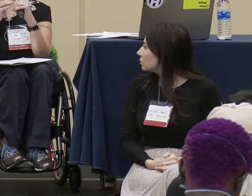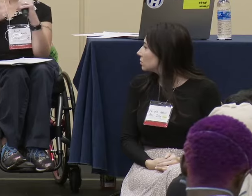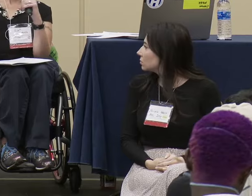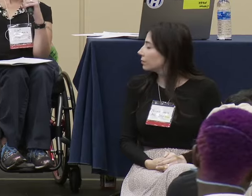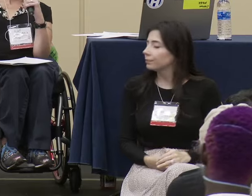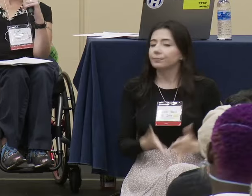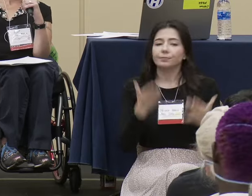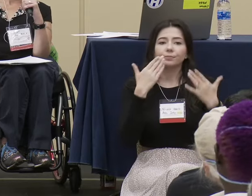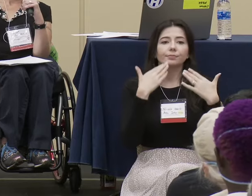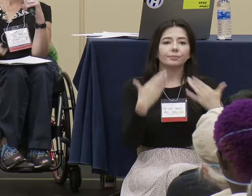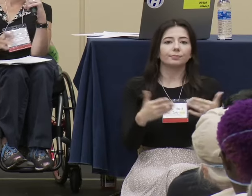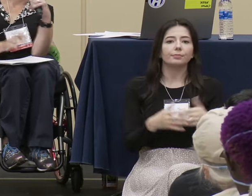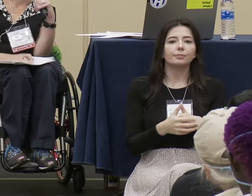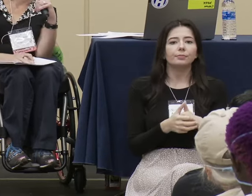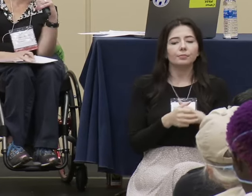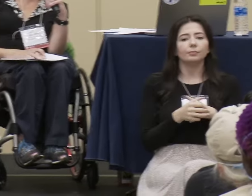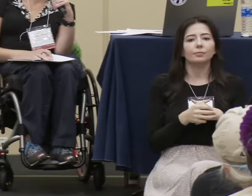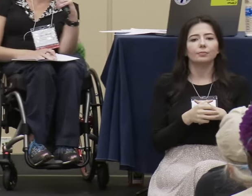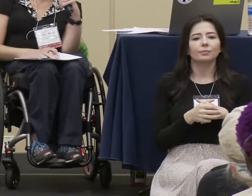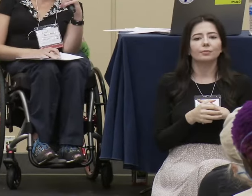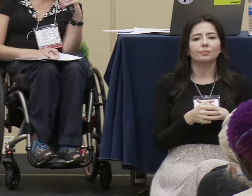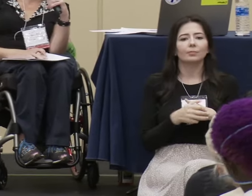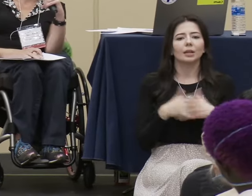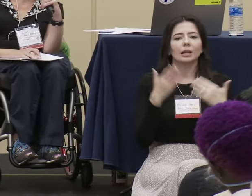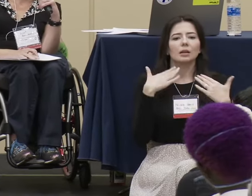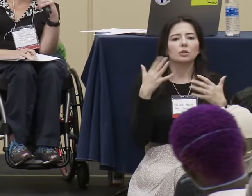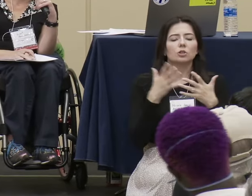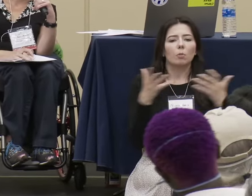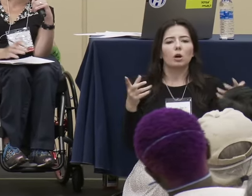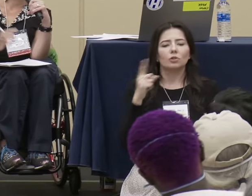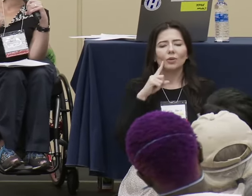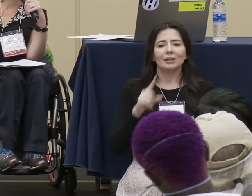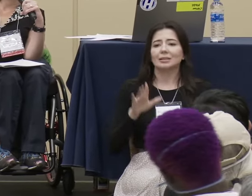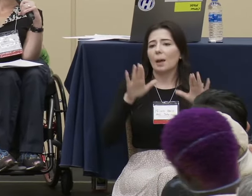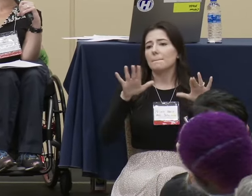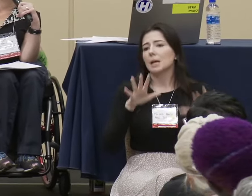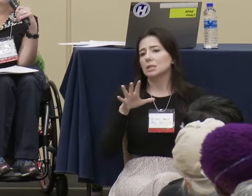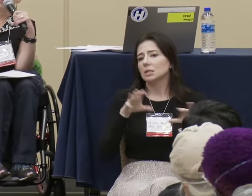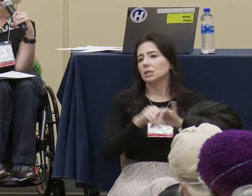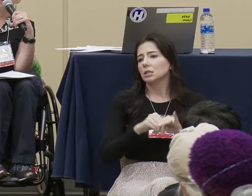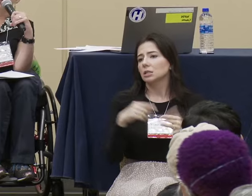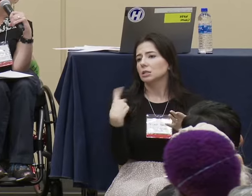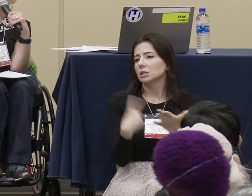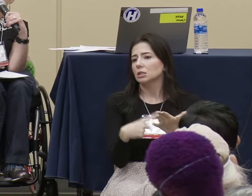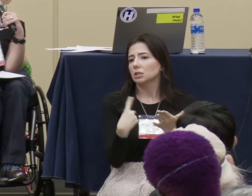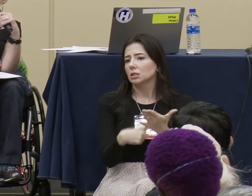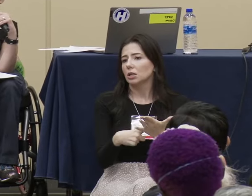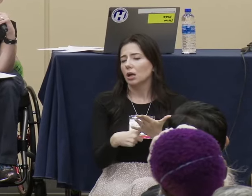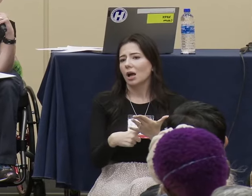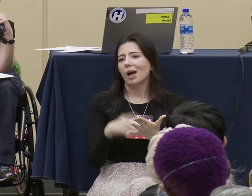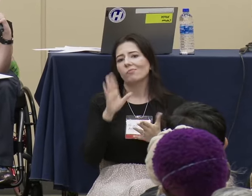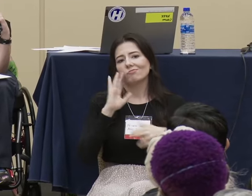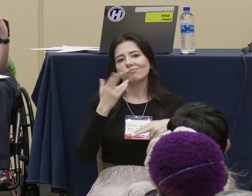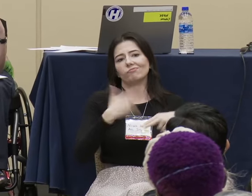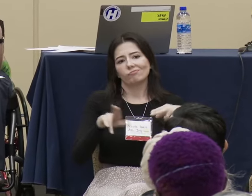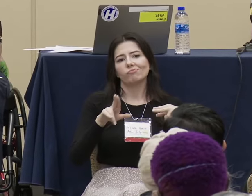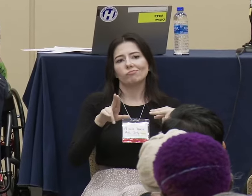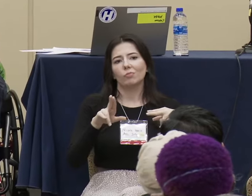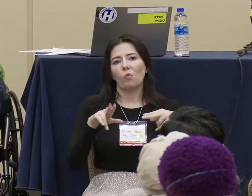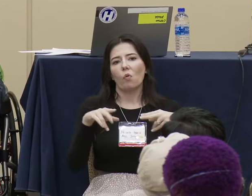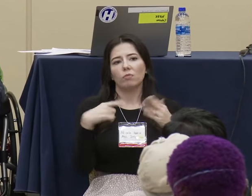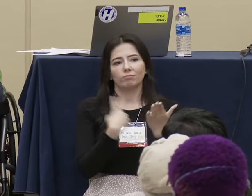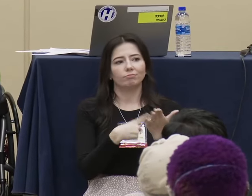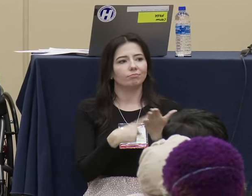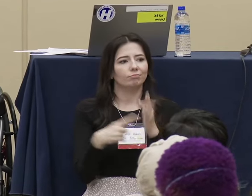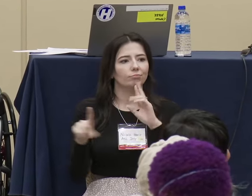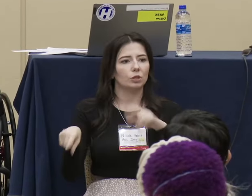Thank you. Thank you so much for this amazing engagement. And I'm going to be very brief because I